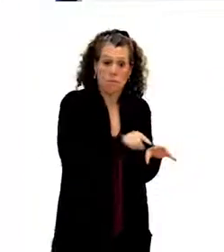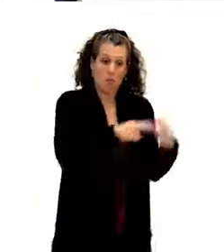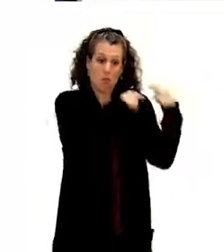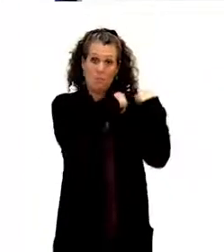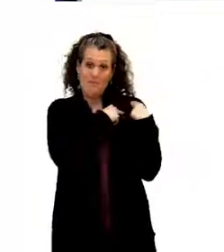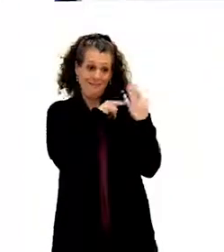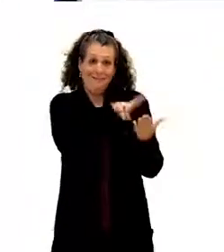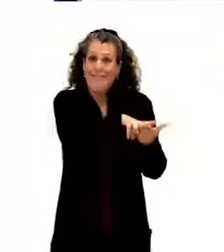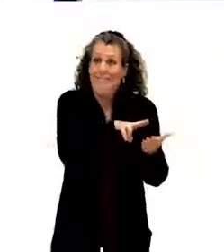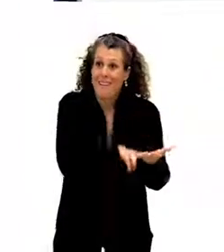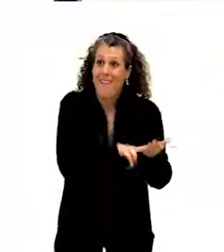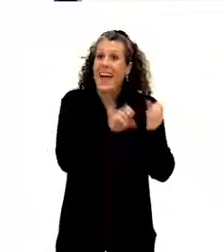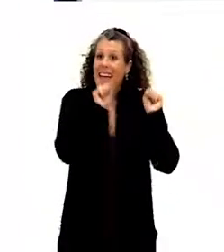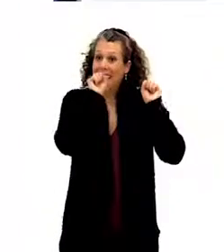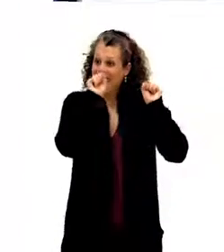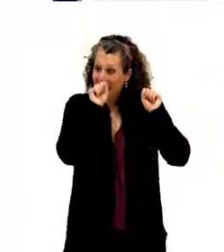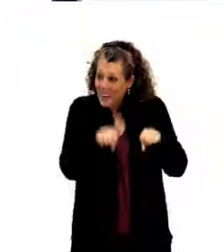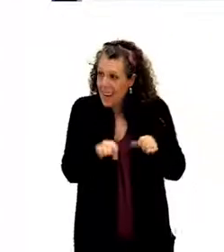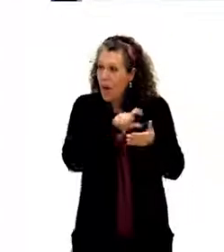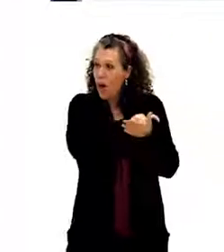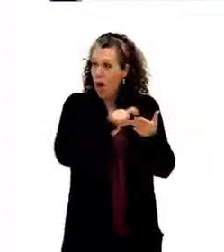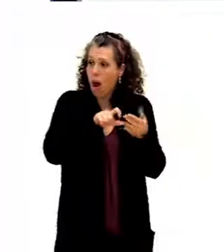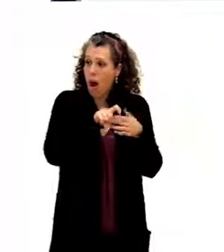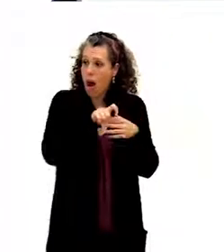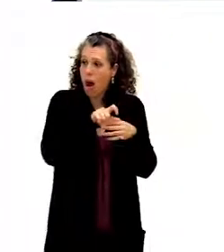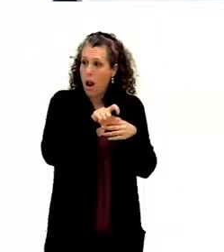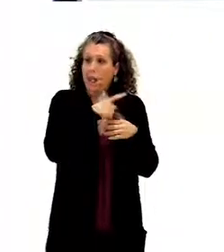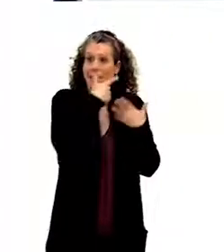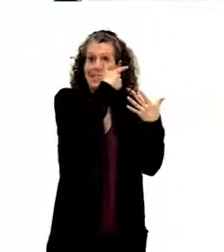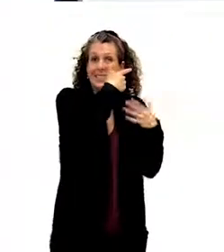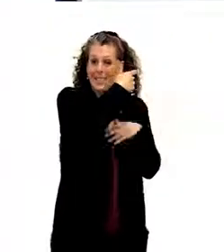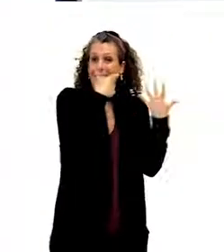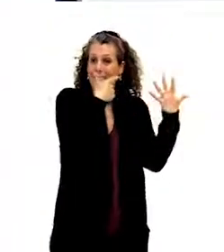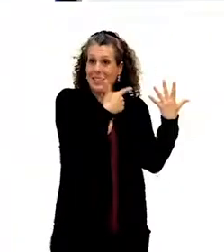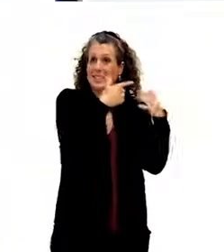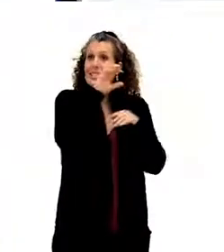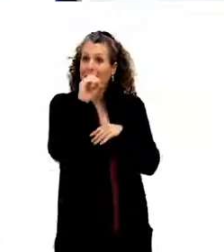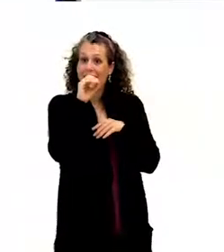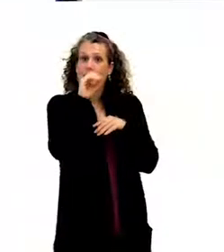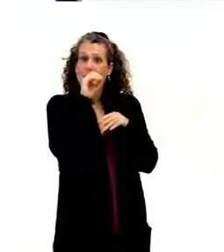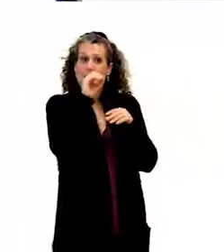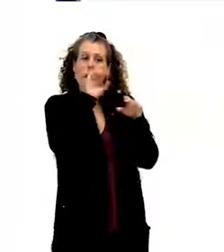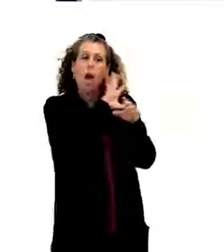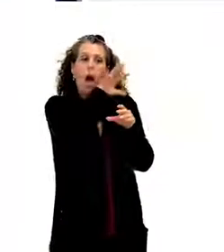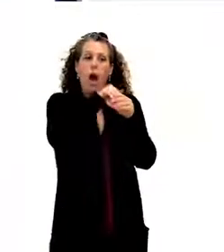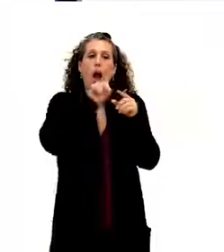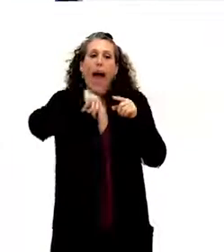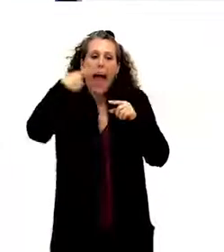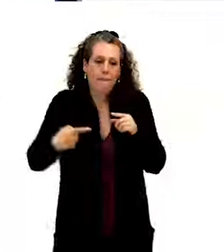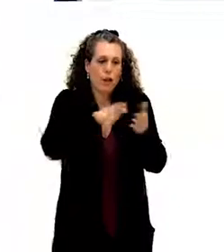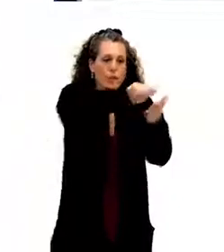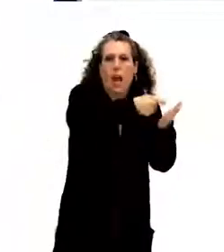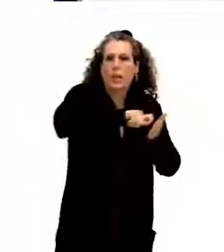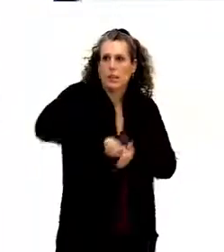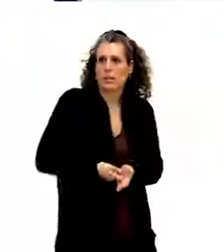can capture Article 70 requirements and make the most out of it post-procurement, after the conclusion of